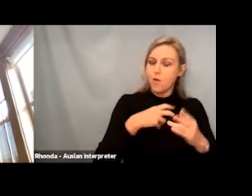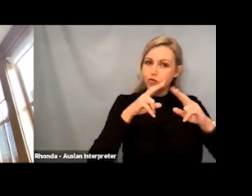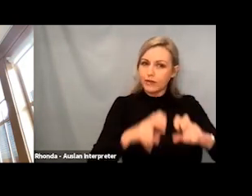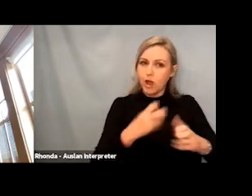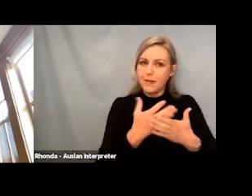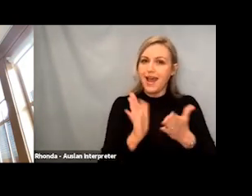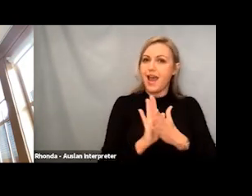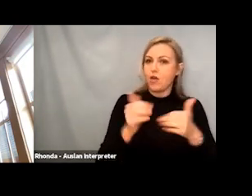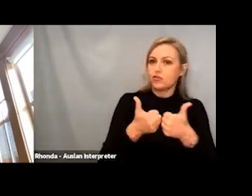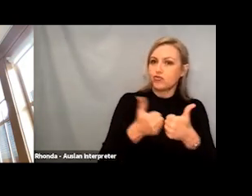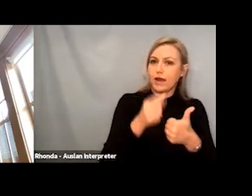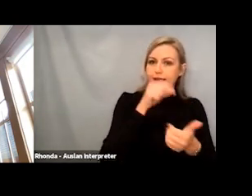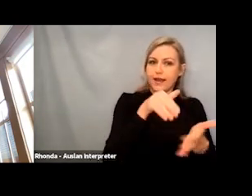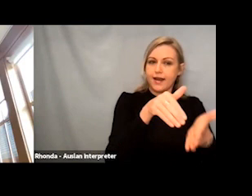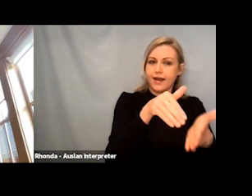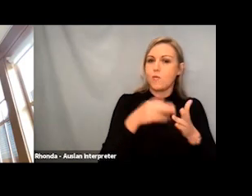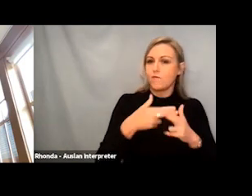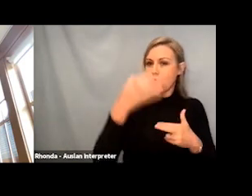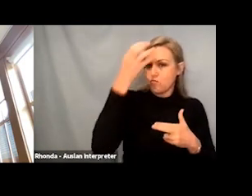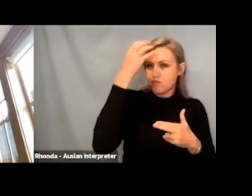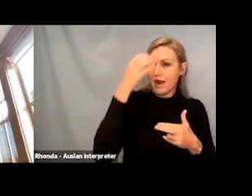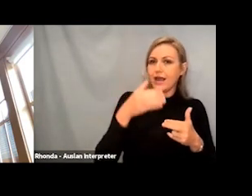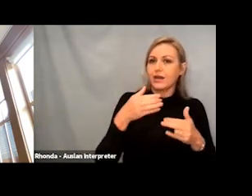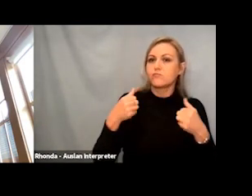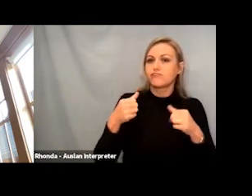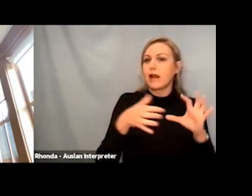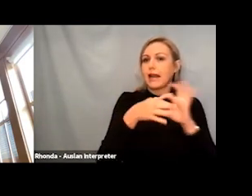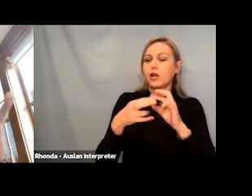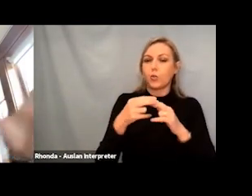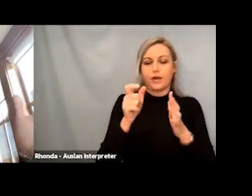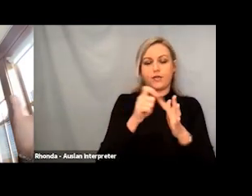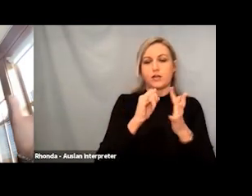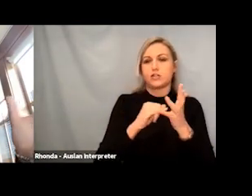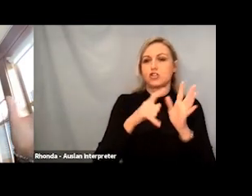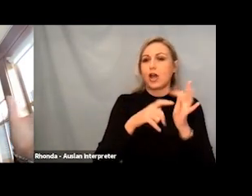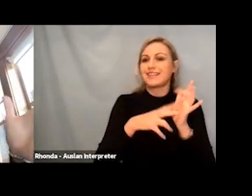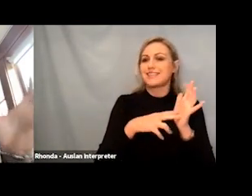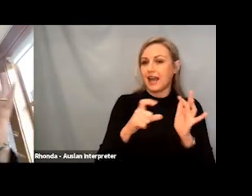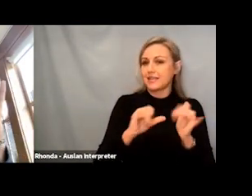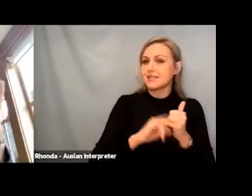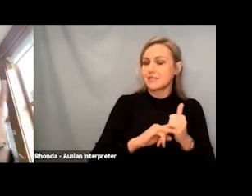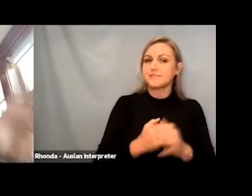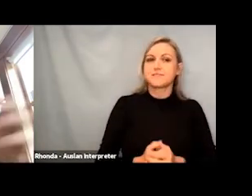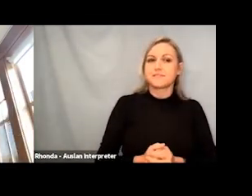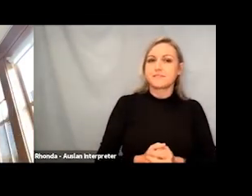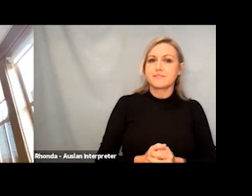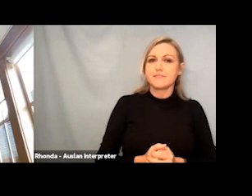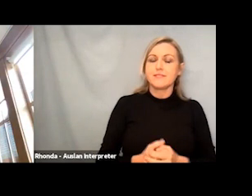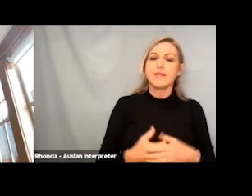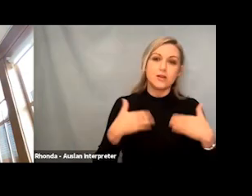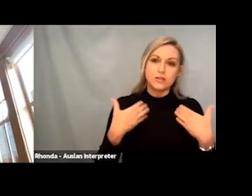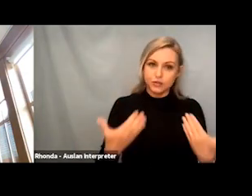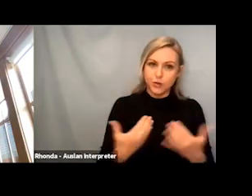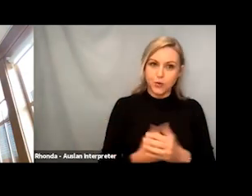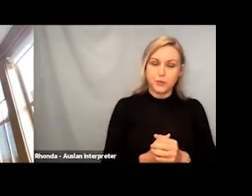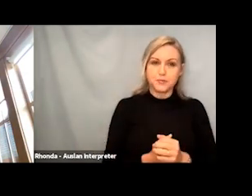that, again, post-acutely with psychedelics. So how do we frame all this? Well, this is